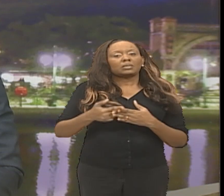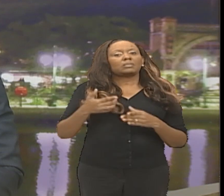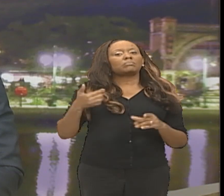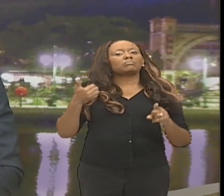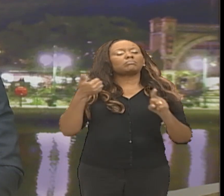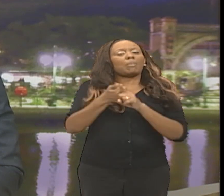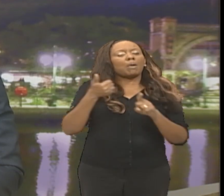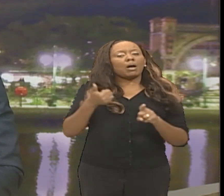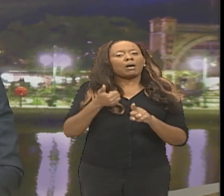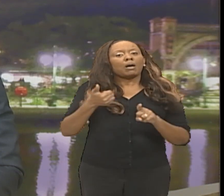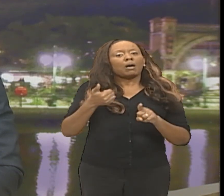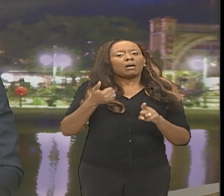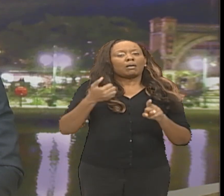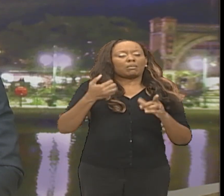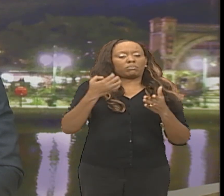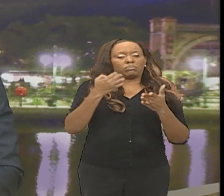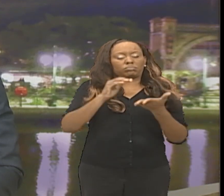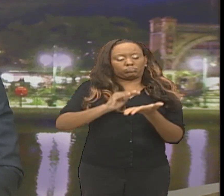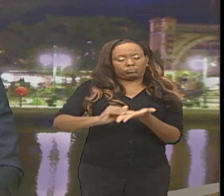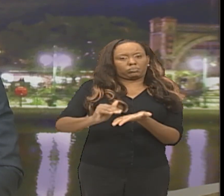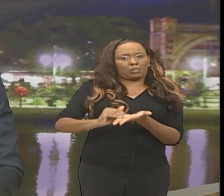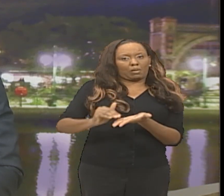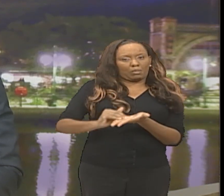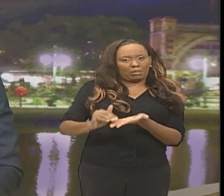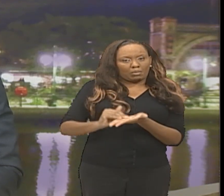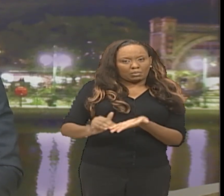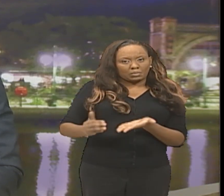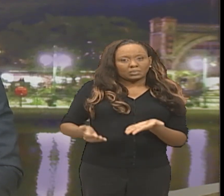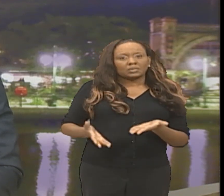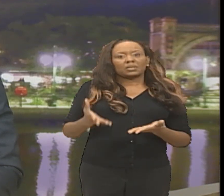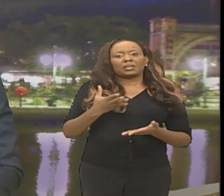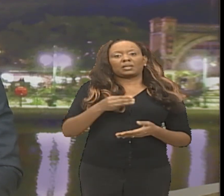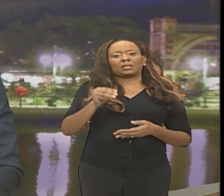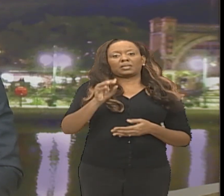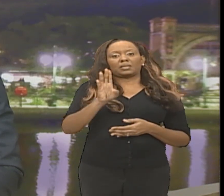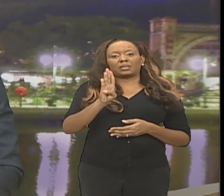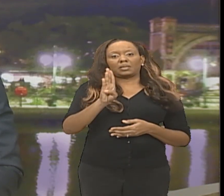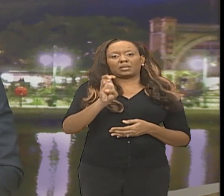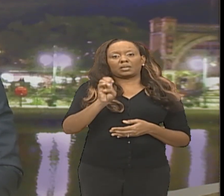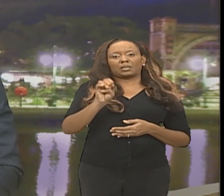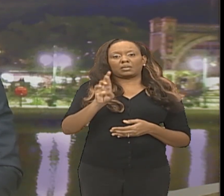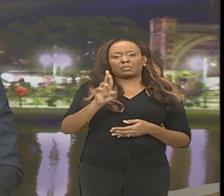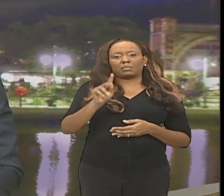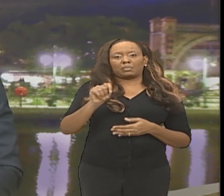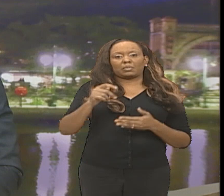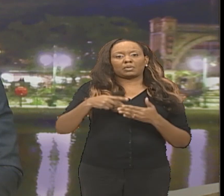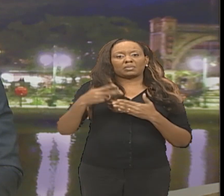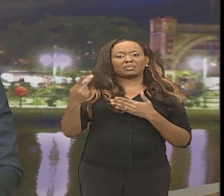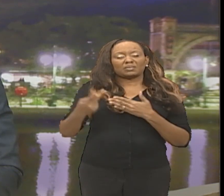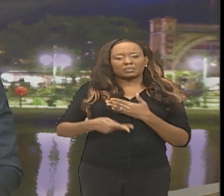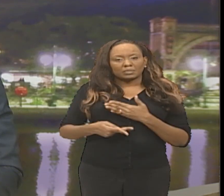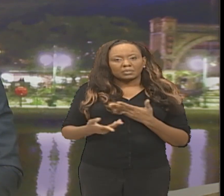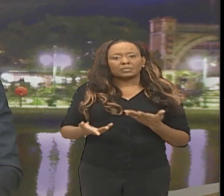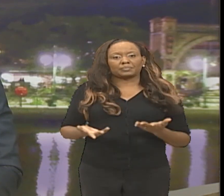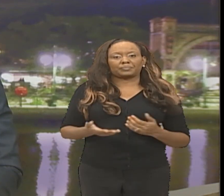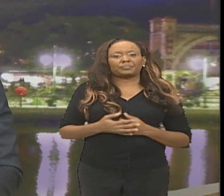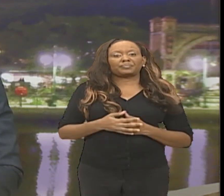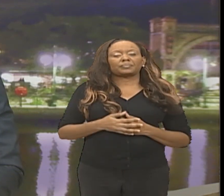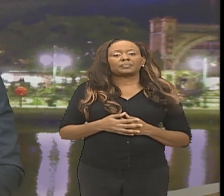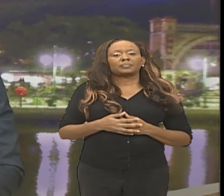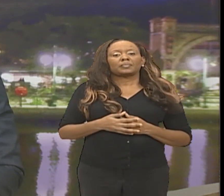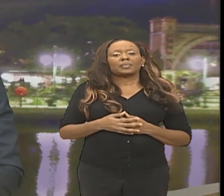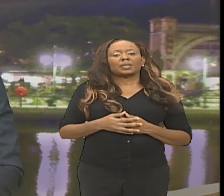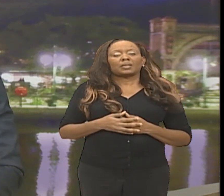on CBC of the Barbados Economic Recovery and Transformation, or BERT program, which the government of Barbados has embarked